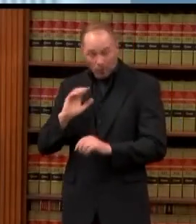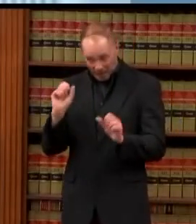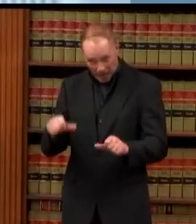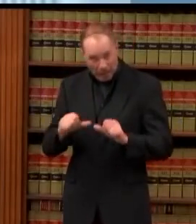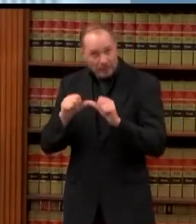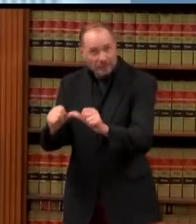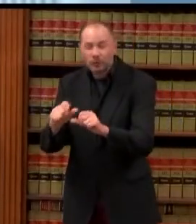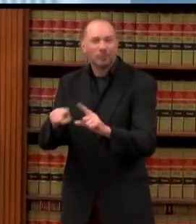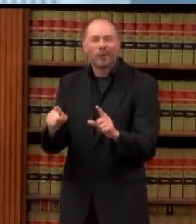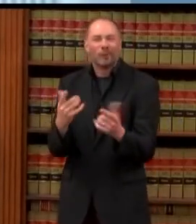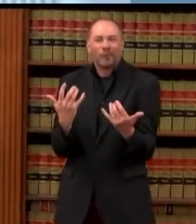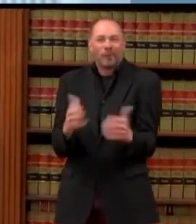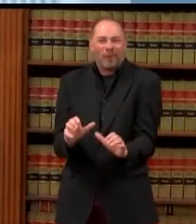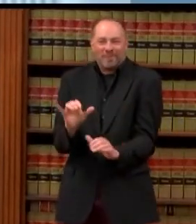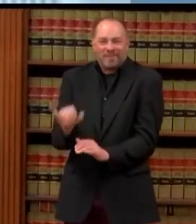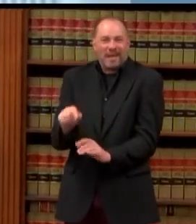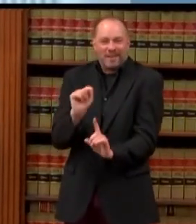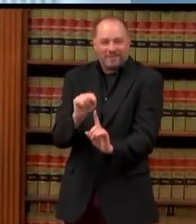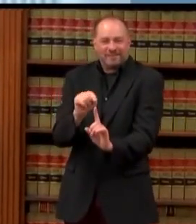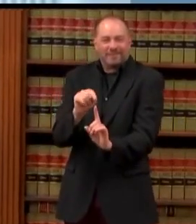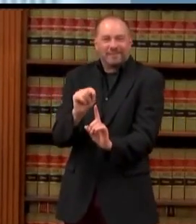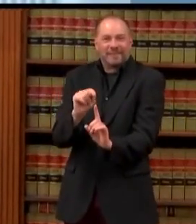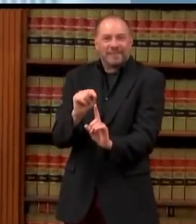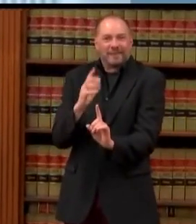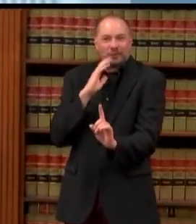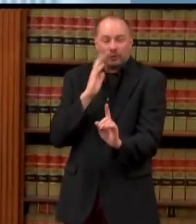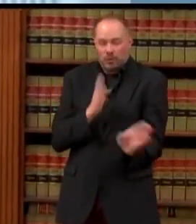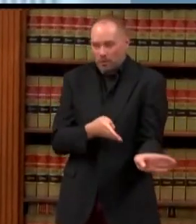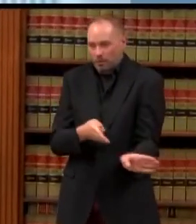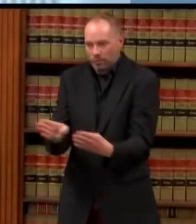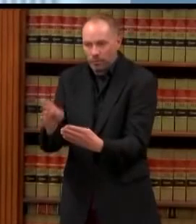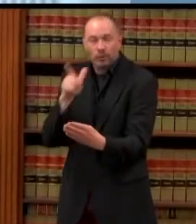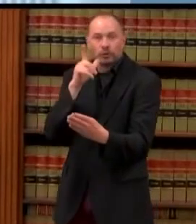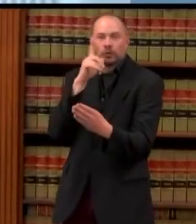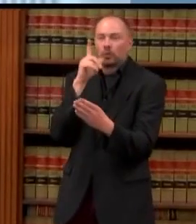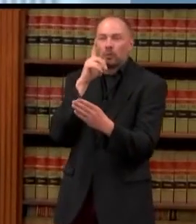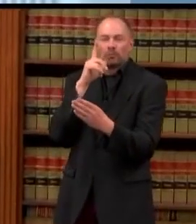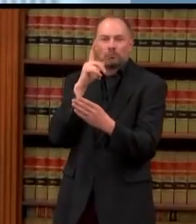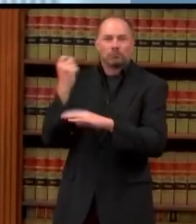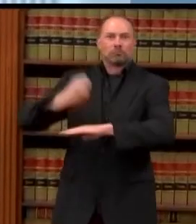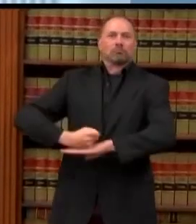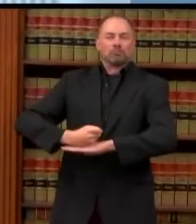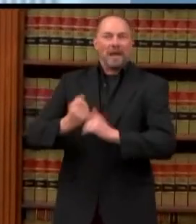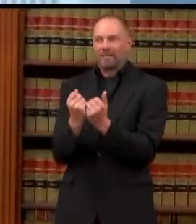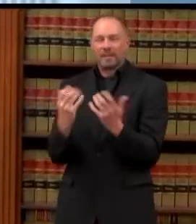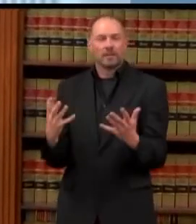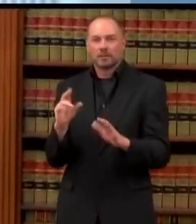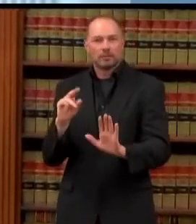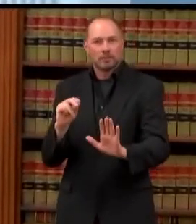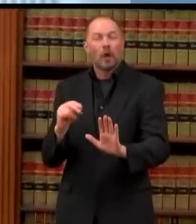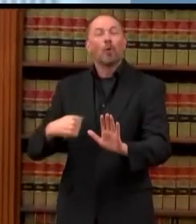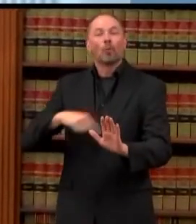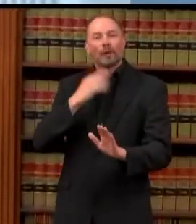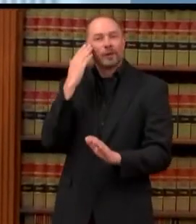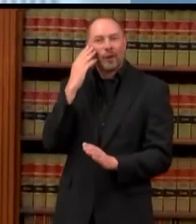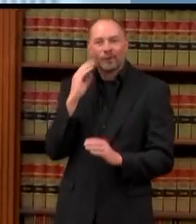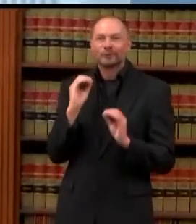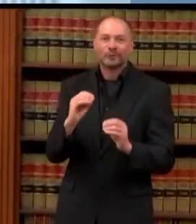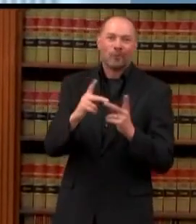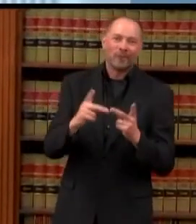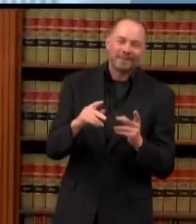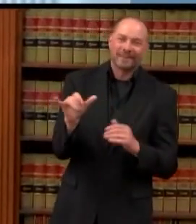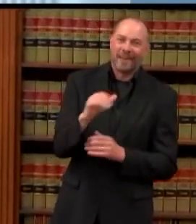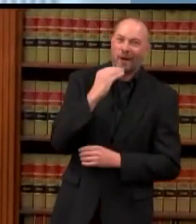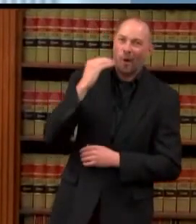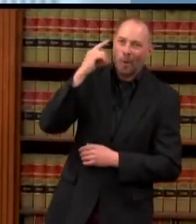want that fork in the road to lead us to a complete lockdown. We know there's no place like home for the holidays,